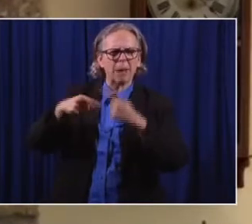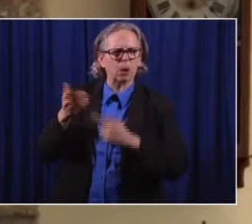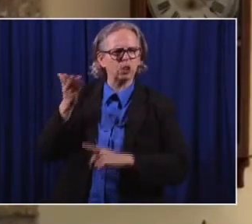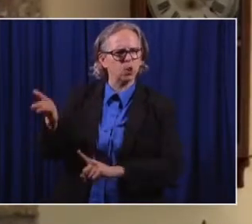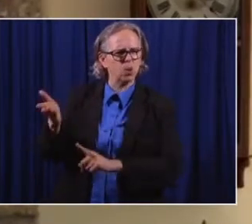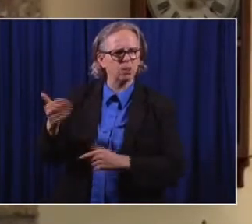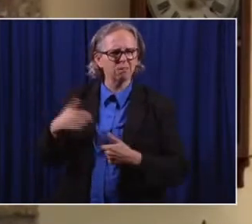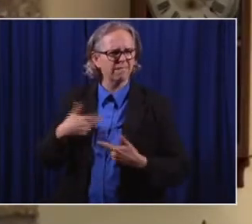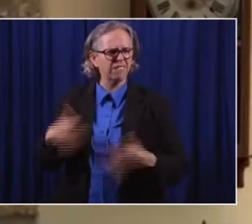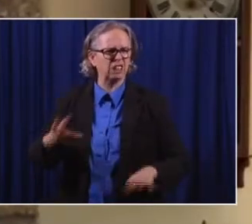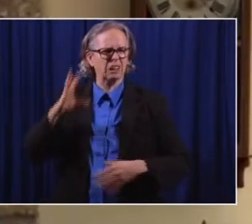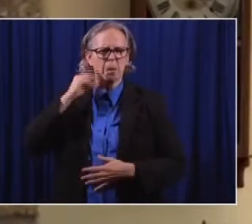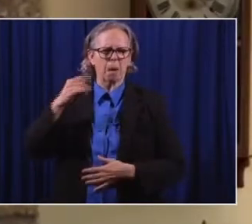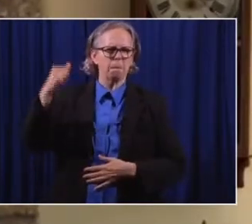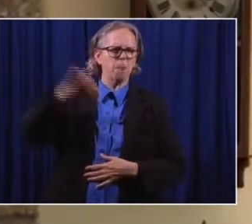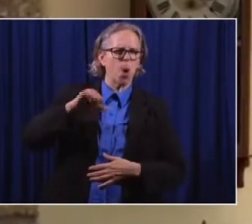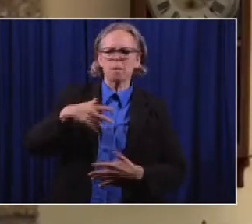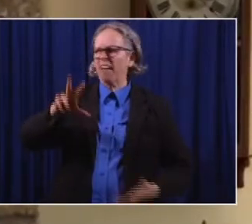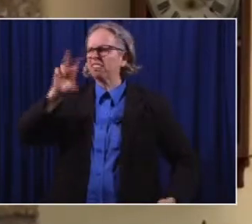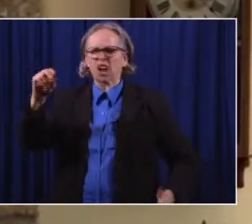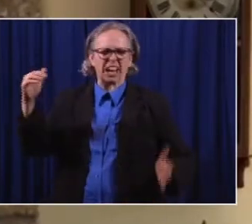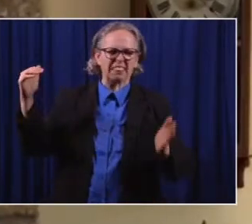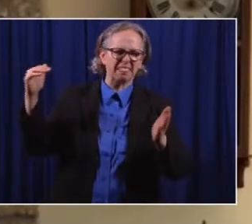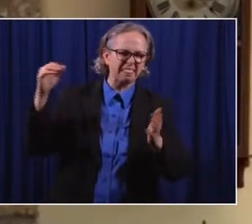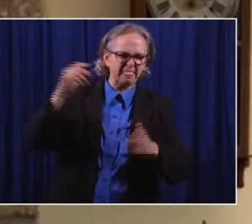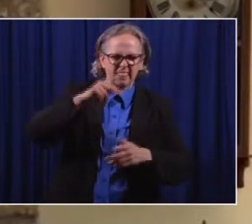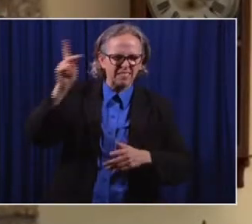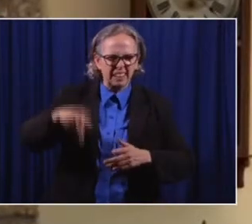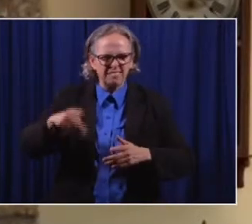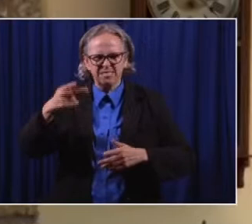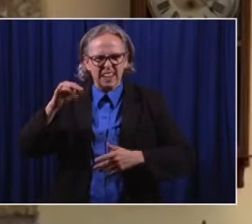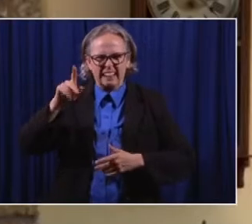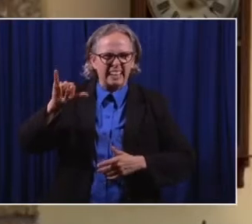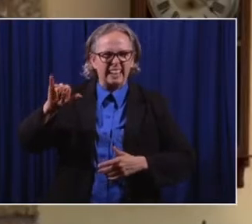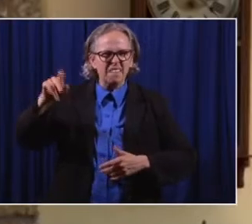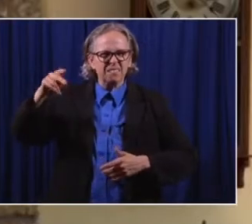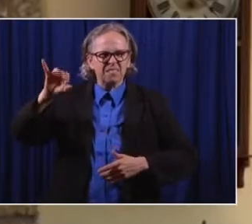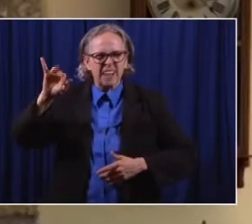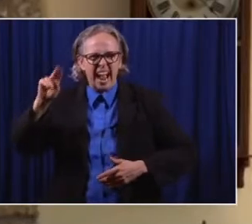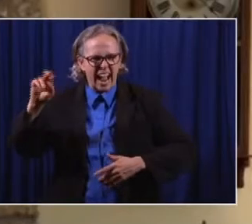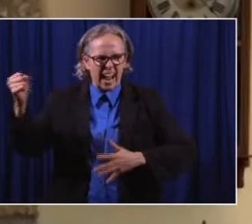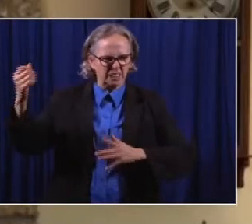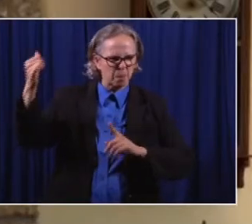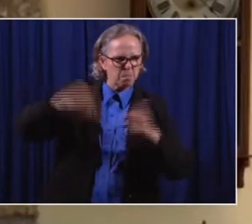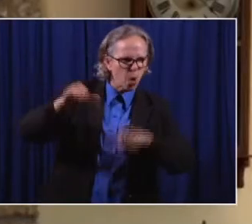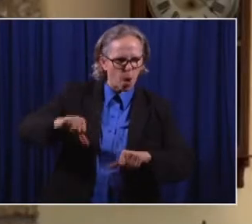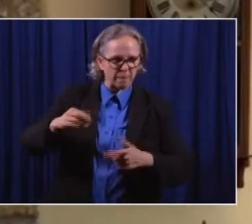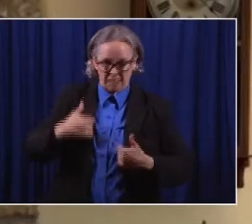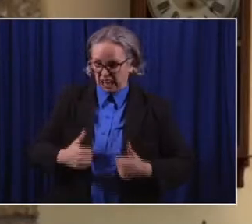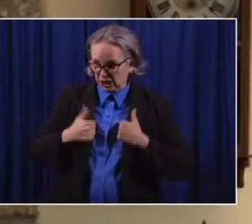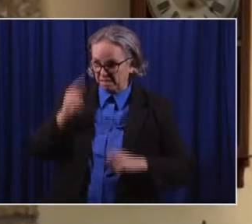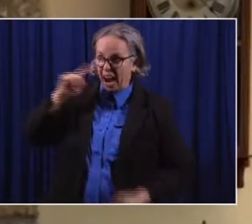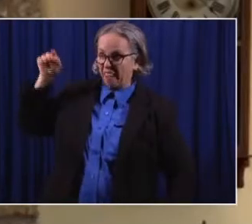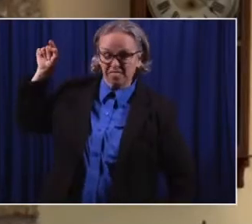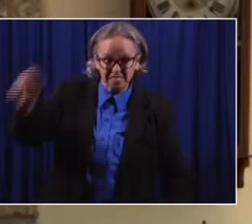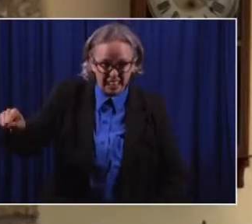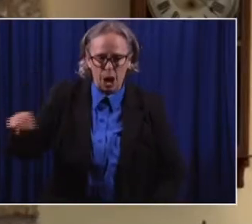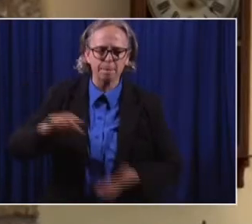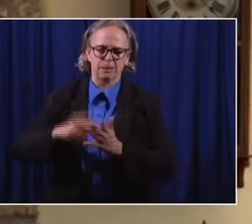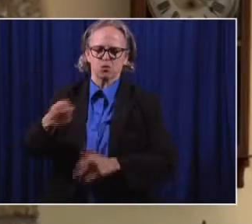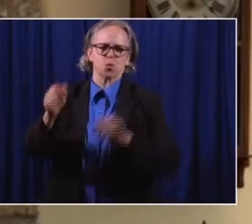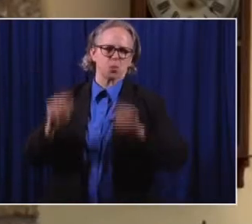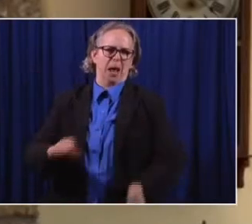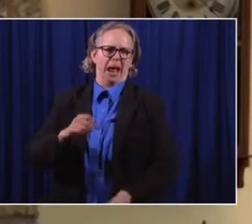by 30,000 Philly fans out on the mound. He said, if I can be booed by you guys or booed by them, I can